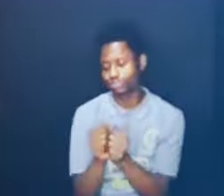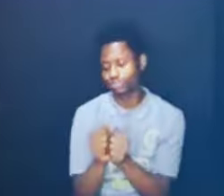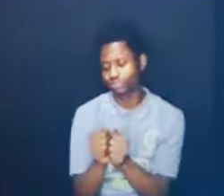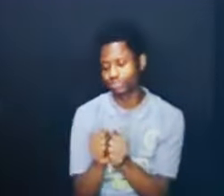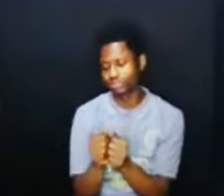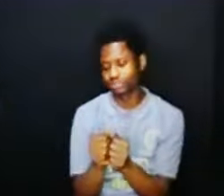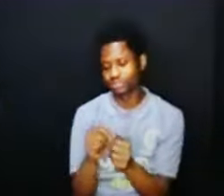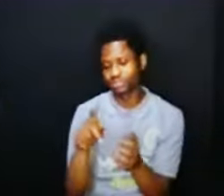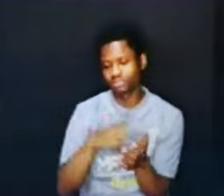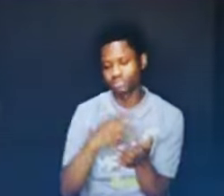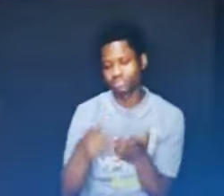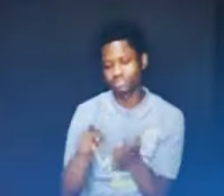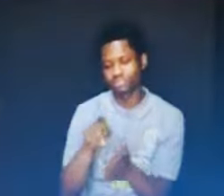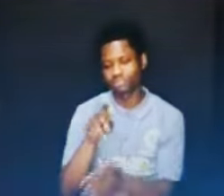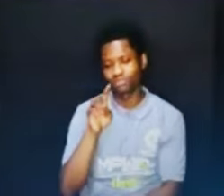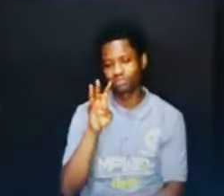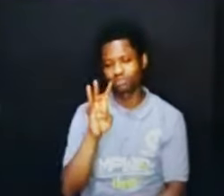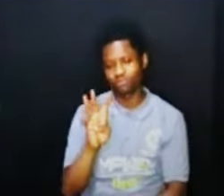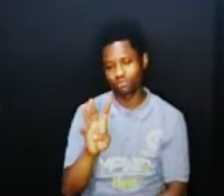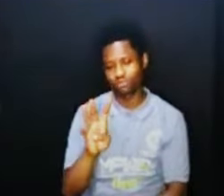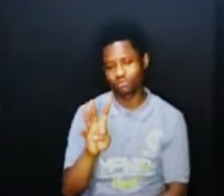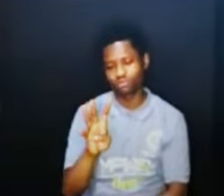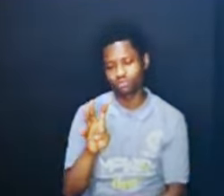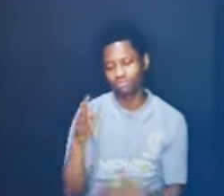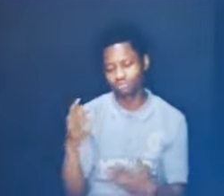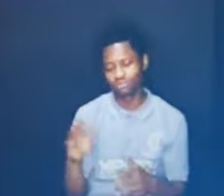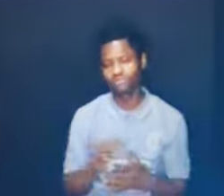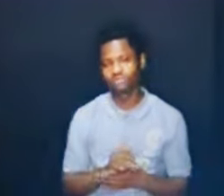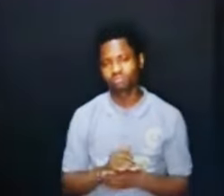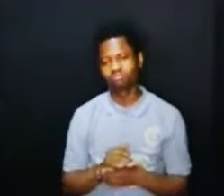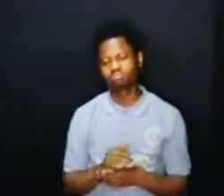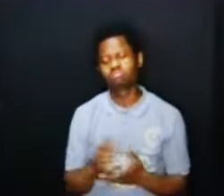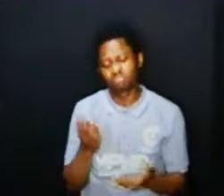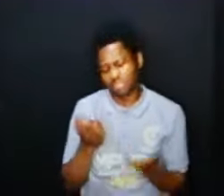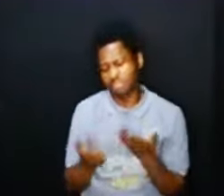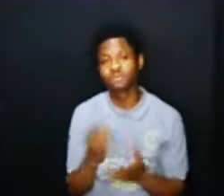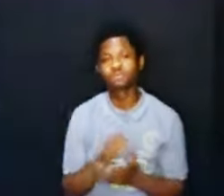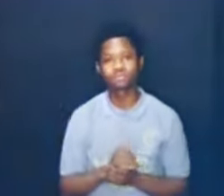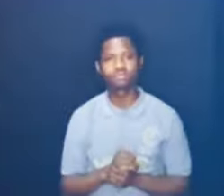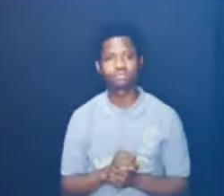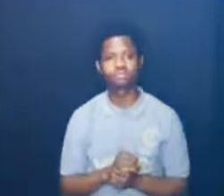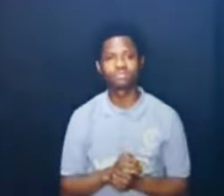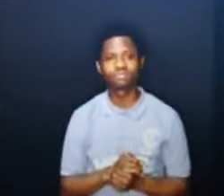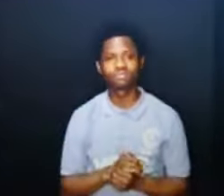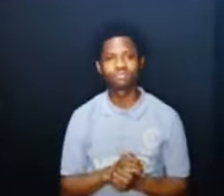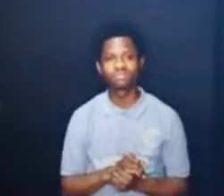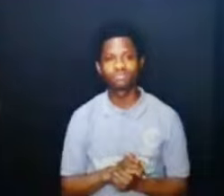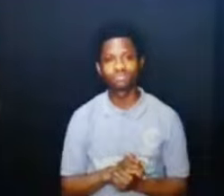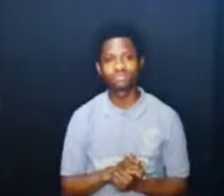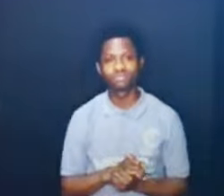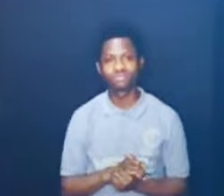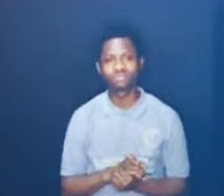Psalm komodie yi me de anwum enan no ebewi. Maybe. Ebia. So let me